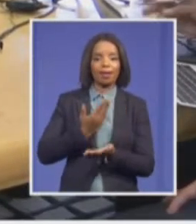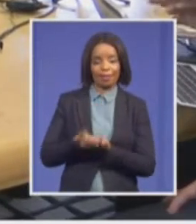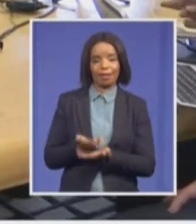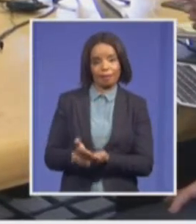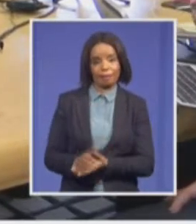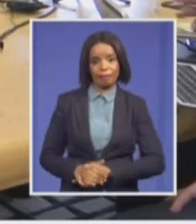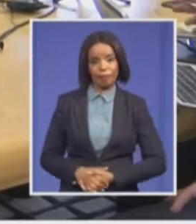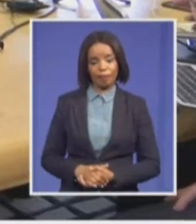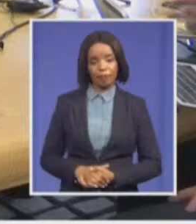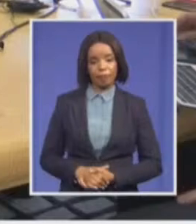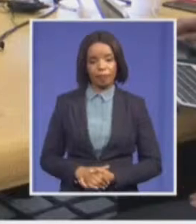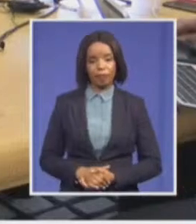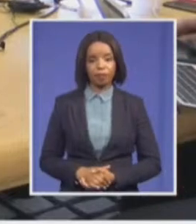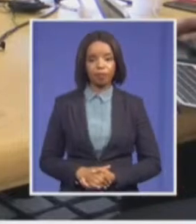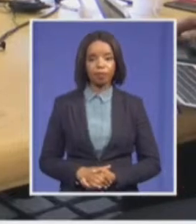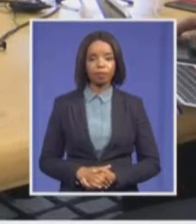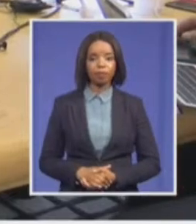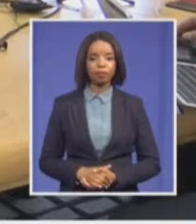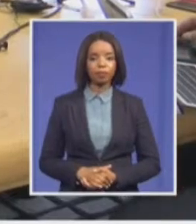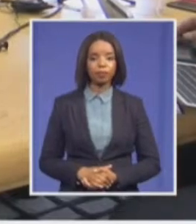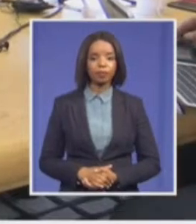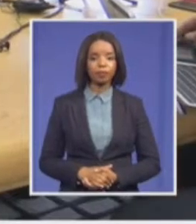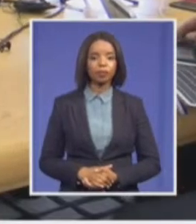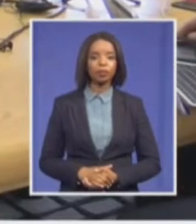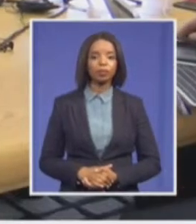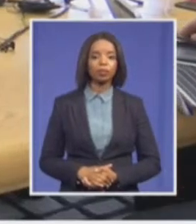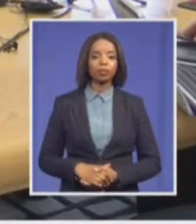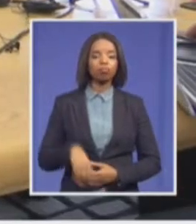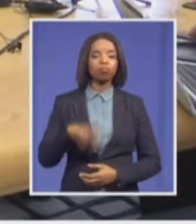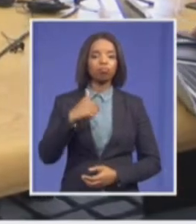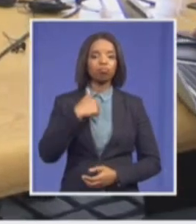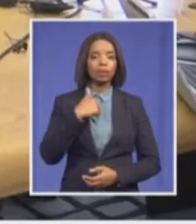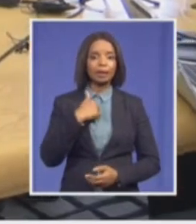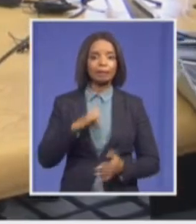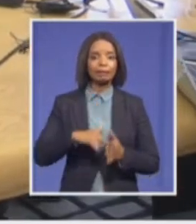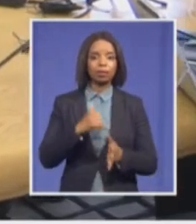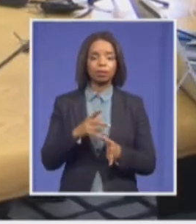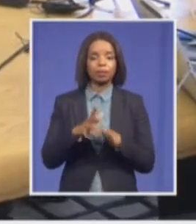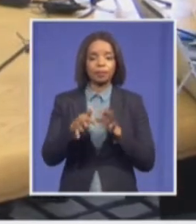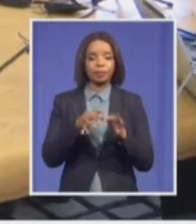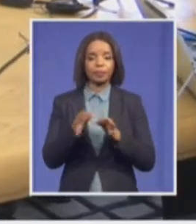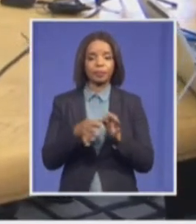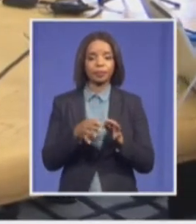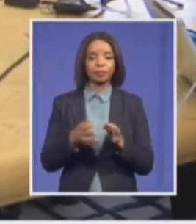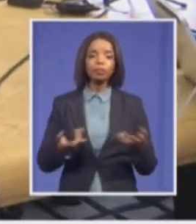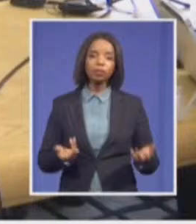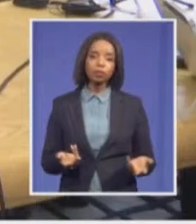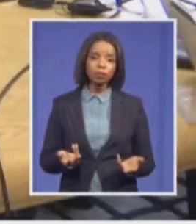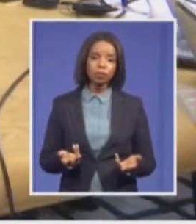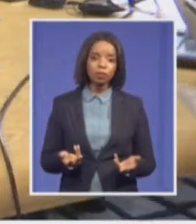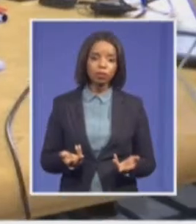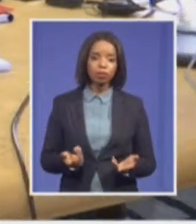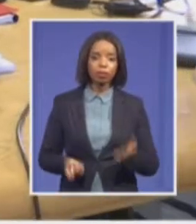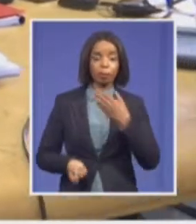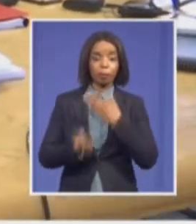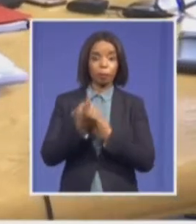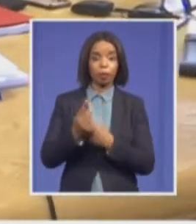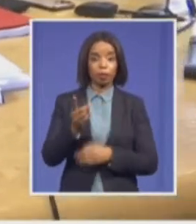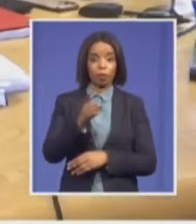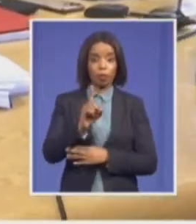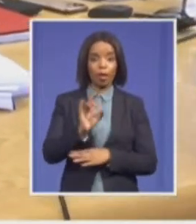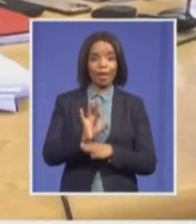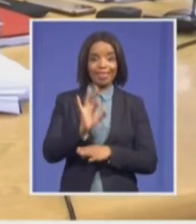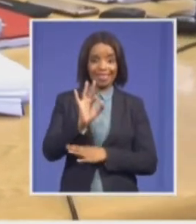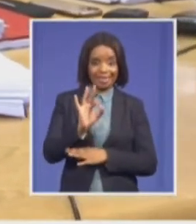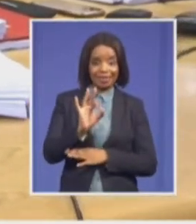taking it through the events of the 13th of September, day before. Yes.